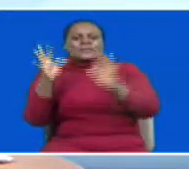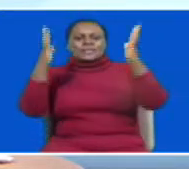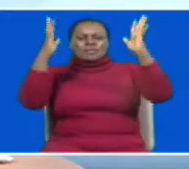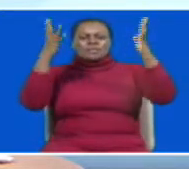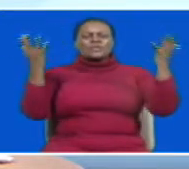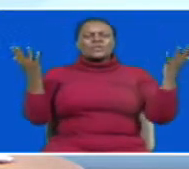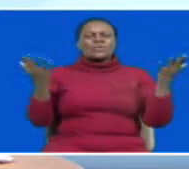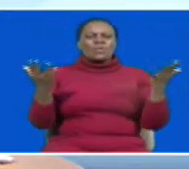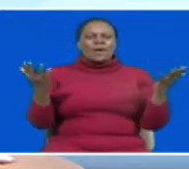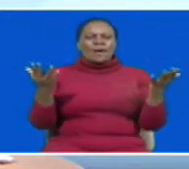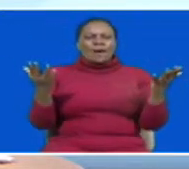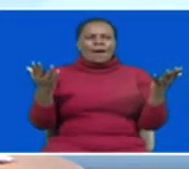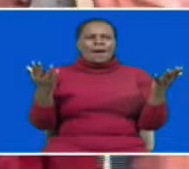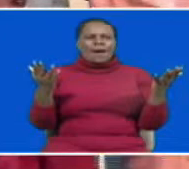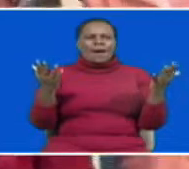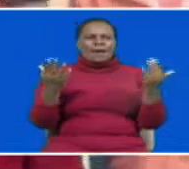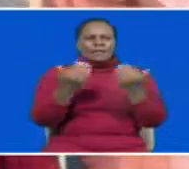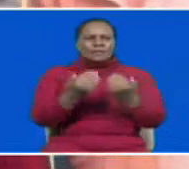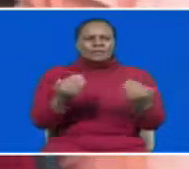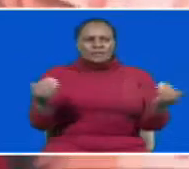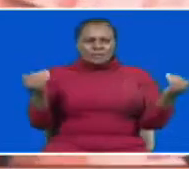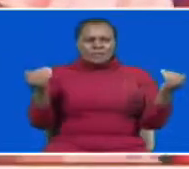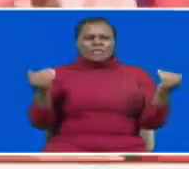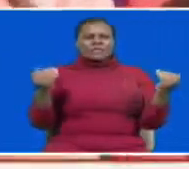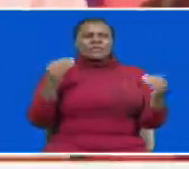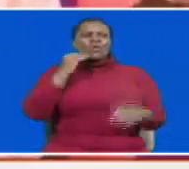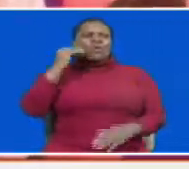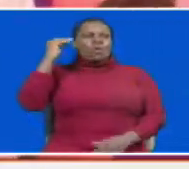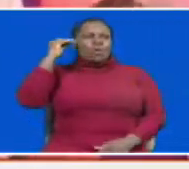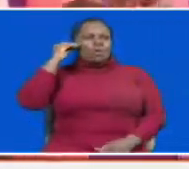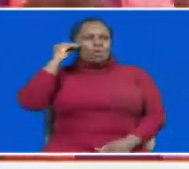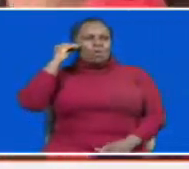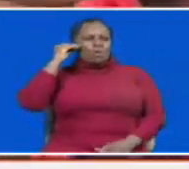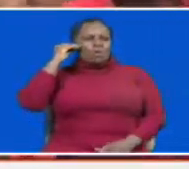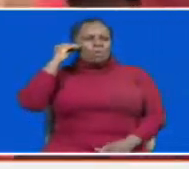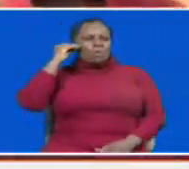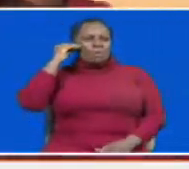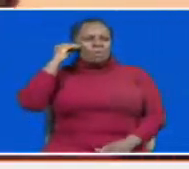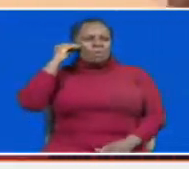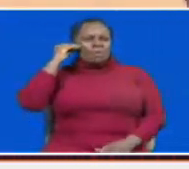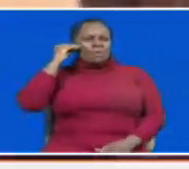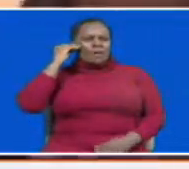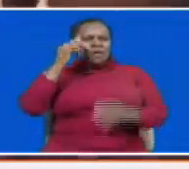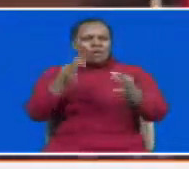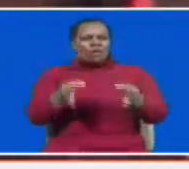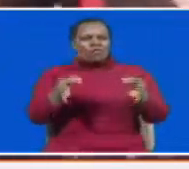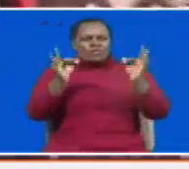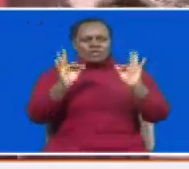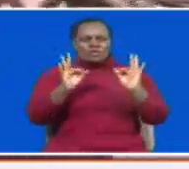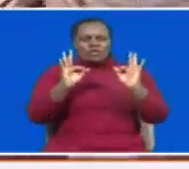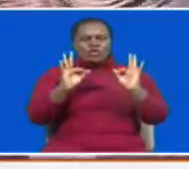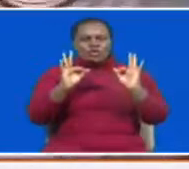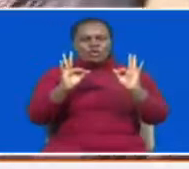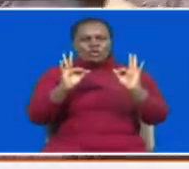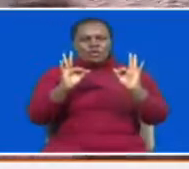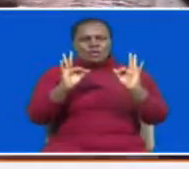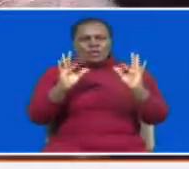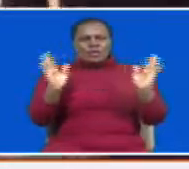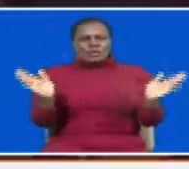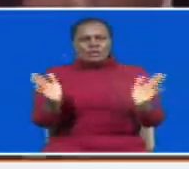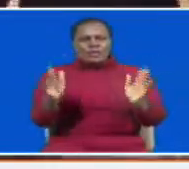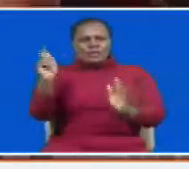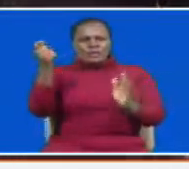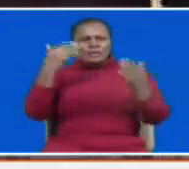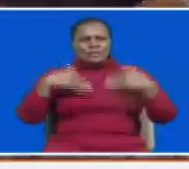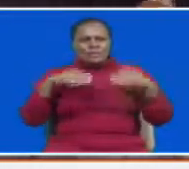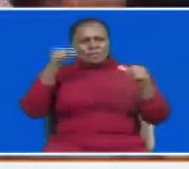maadhimisho hayo kwenye makao ya watoto ya Mwihoko. George Eshimwata, mmoja wa maafisa wa UNESCO, amewahimiza wa